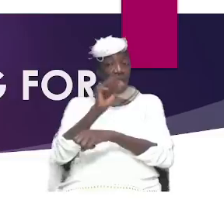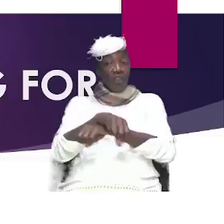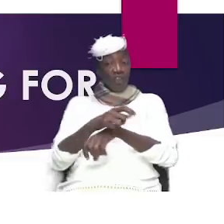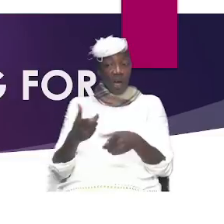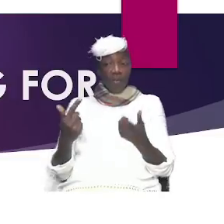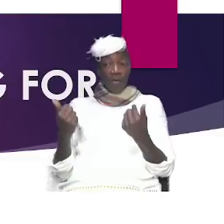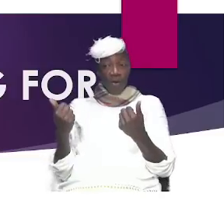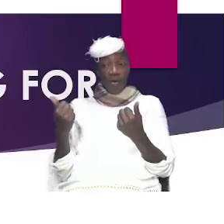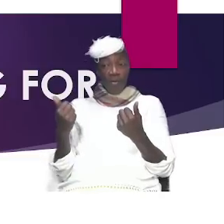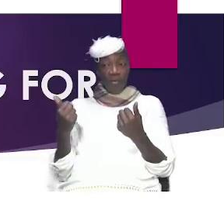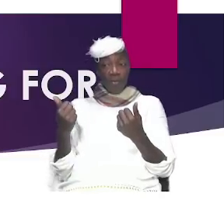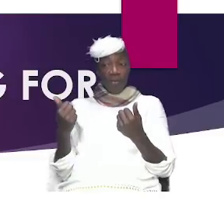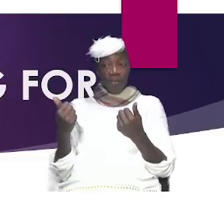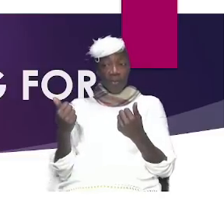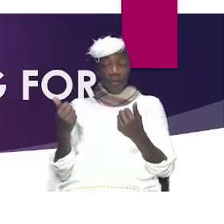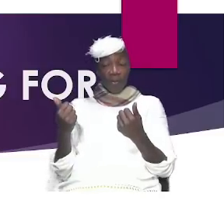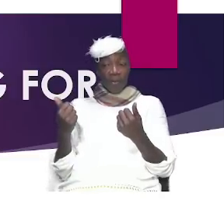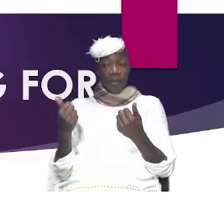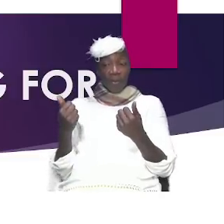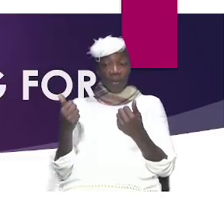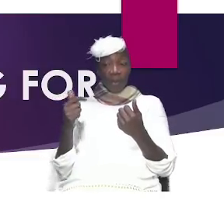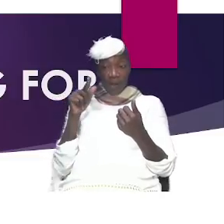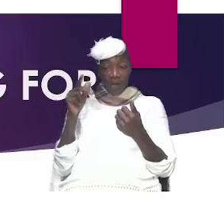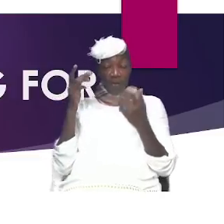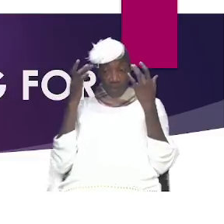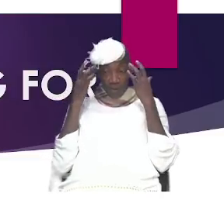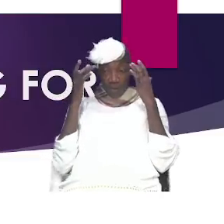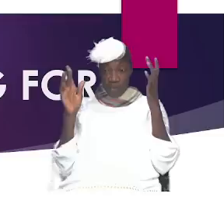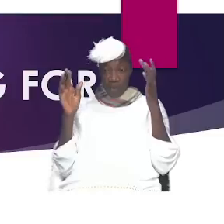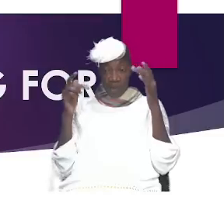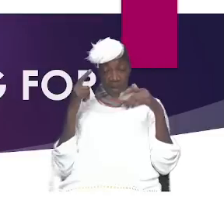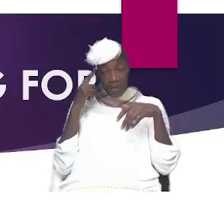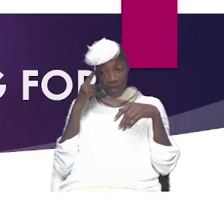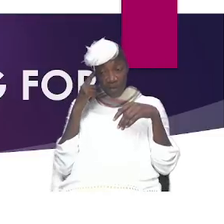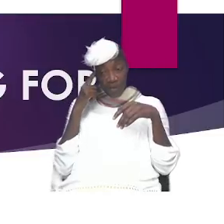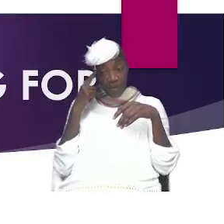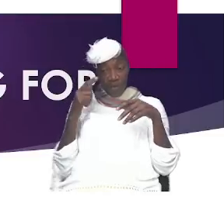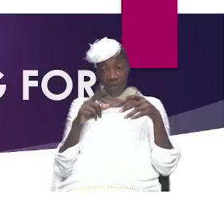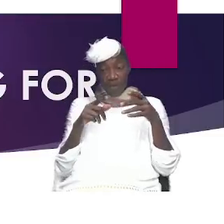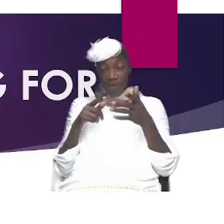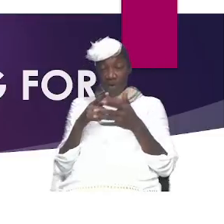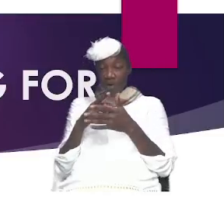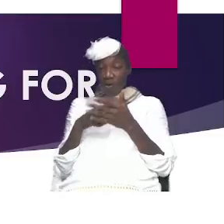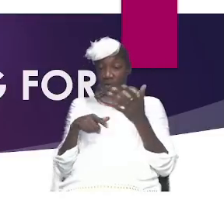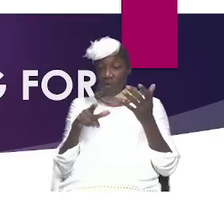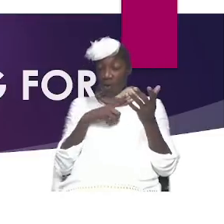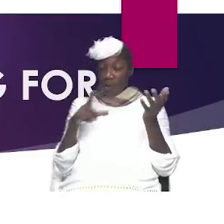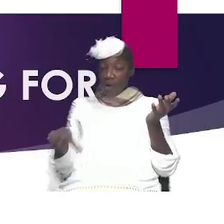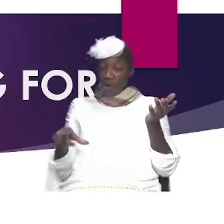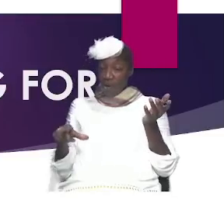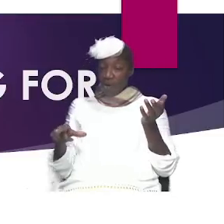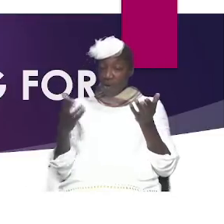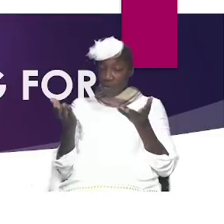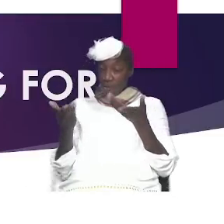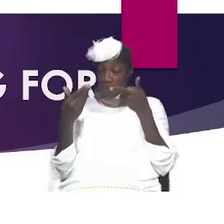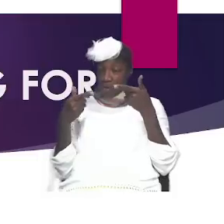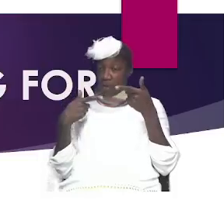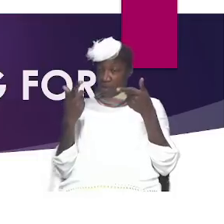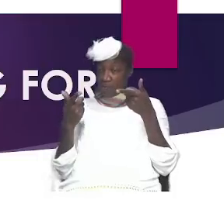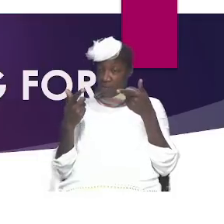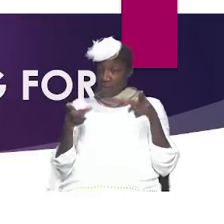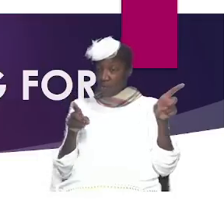so frustrating, you'd be surprised to know what the Lord requires of us to